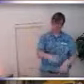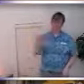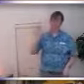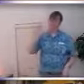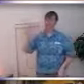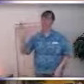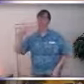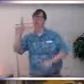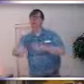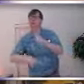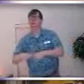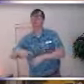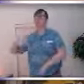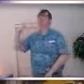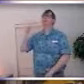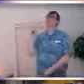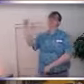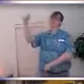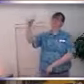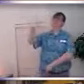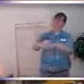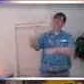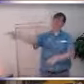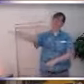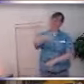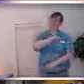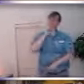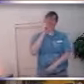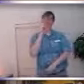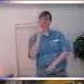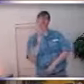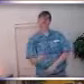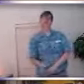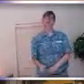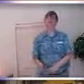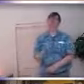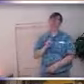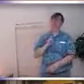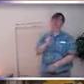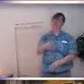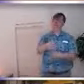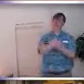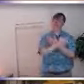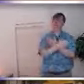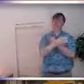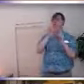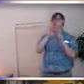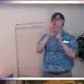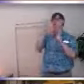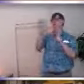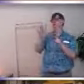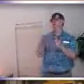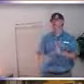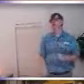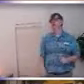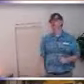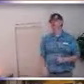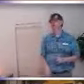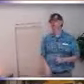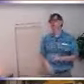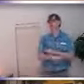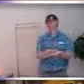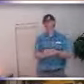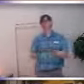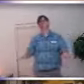how powerful we are. So is love a choice? Not for those